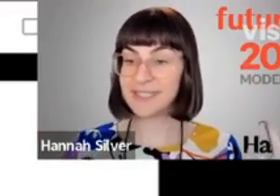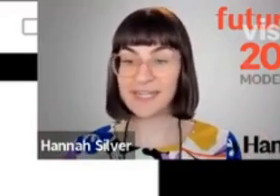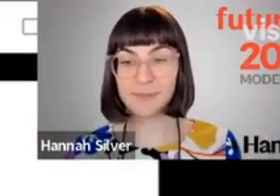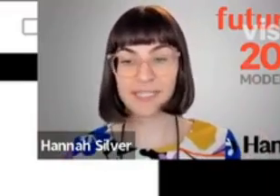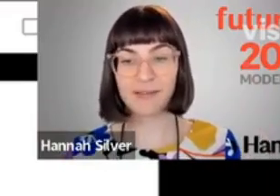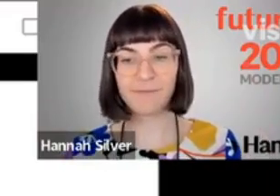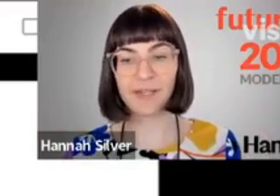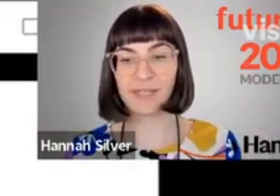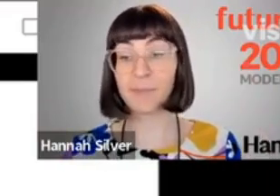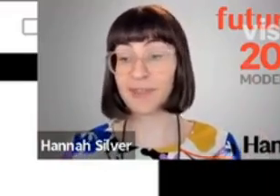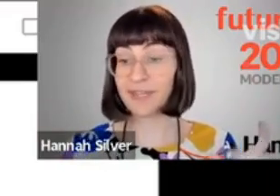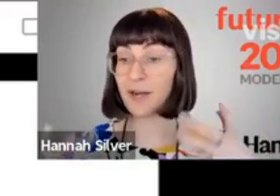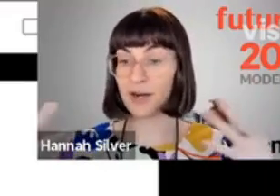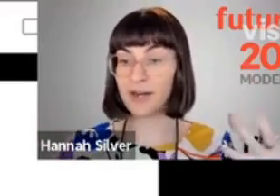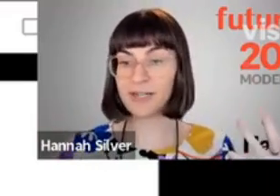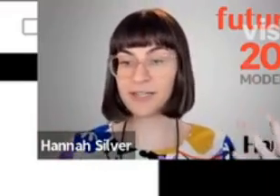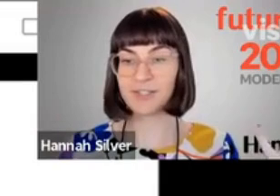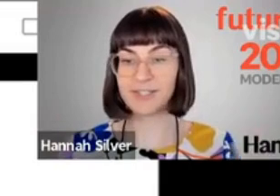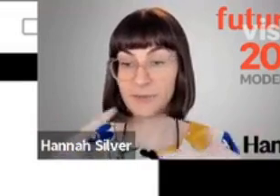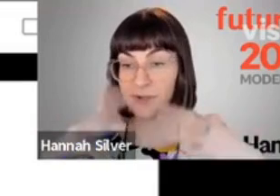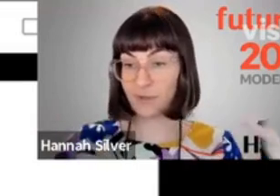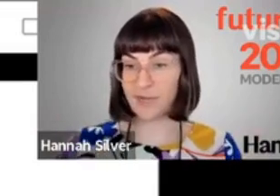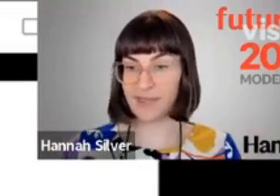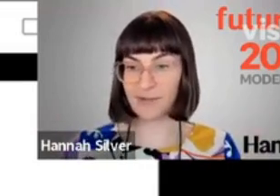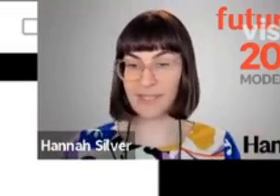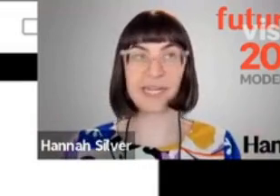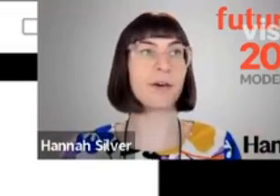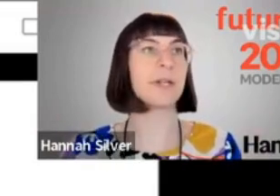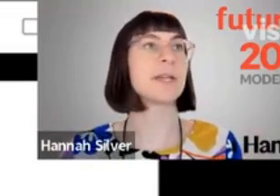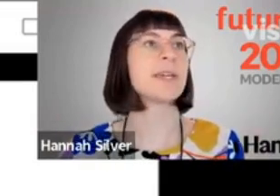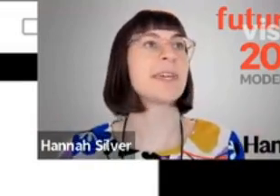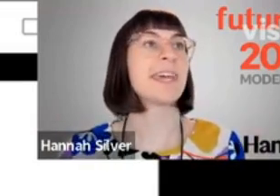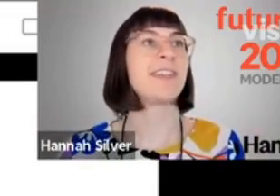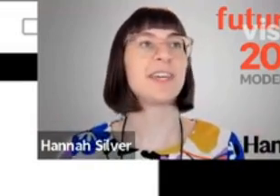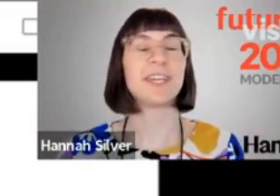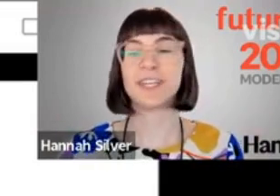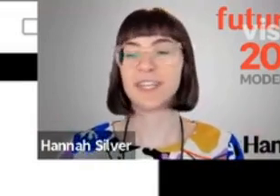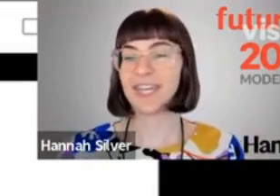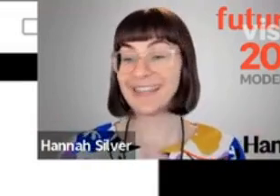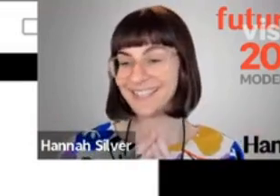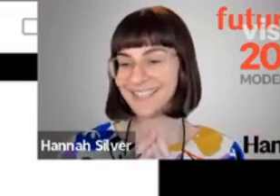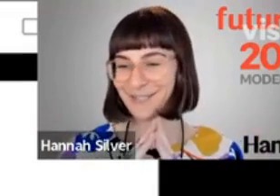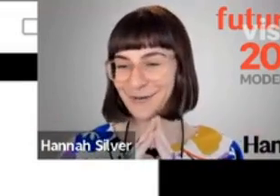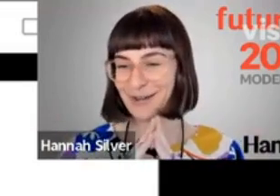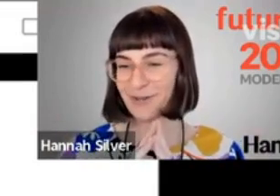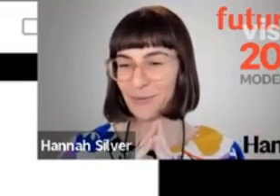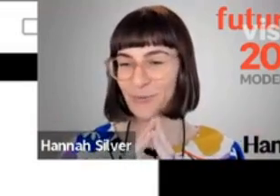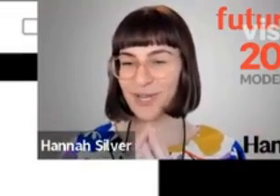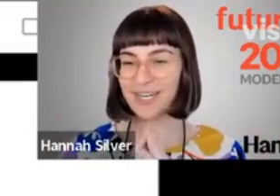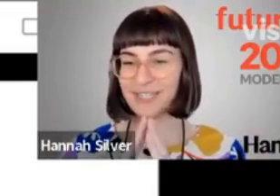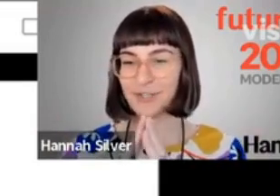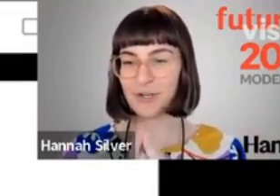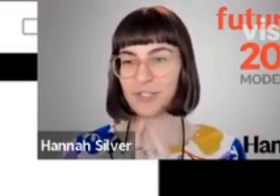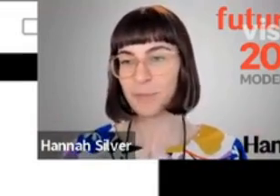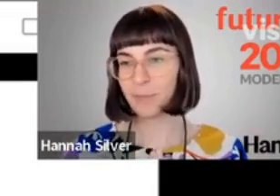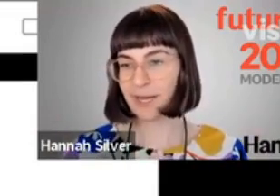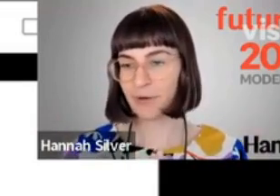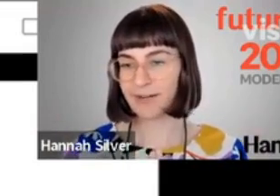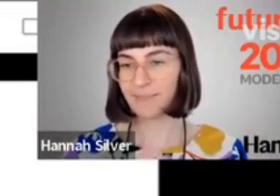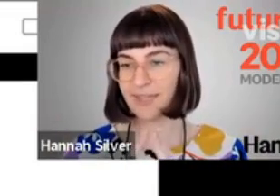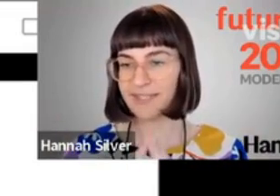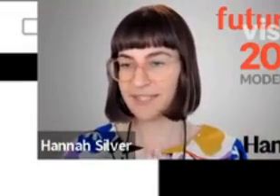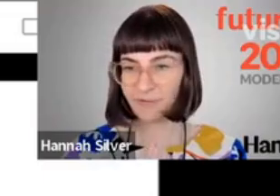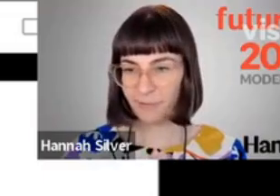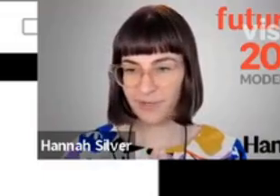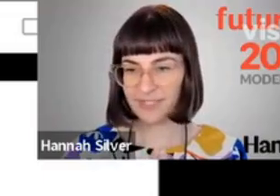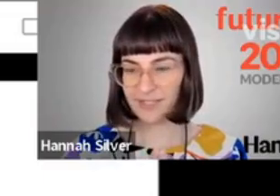spaces designed to be deaf-friendly, but that are in just sort of the way they're laid out. And then I think this is a great one. What is your